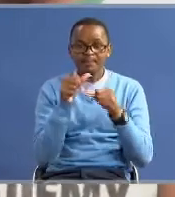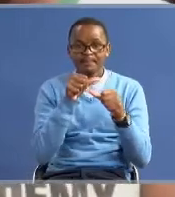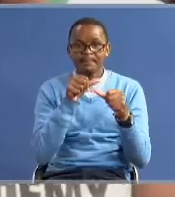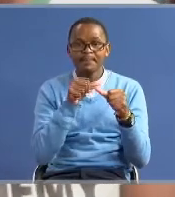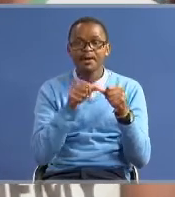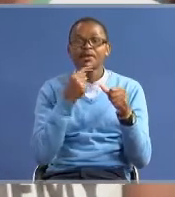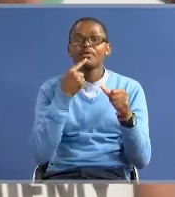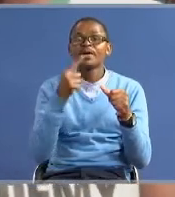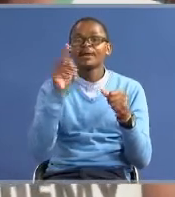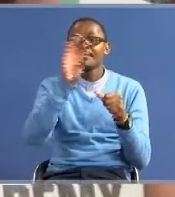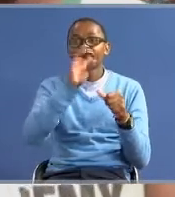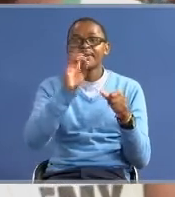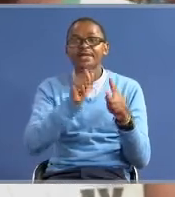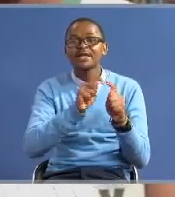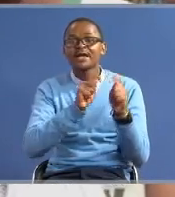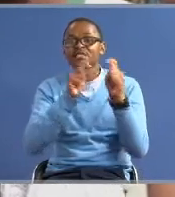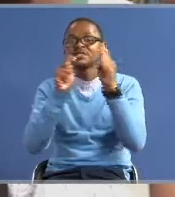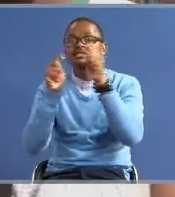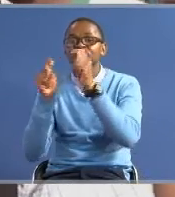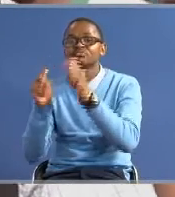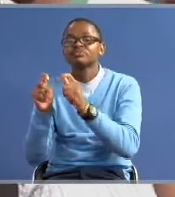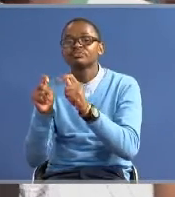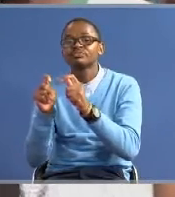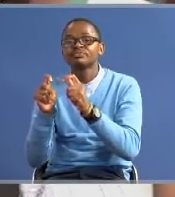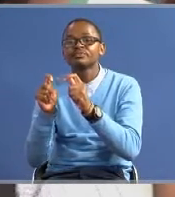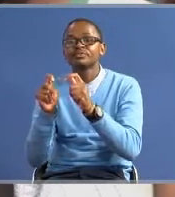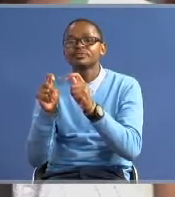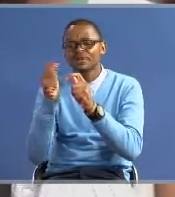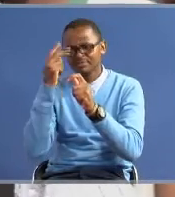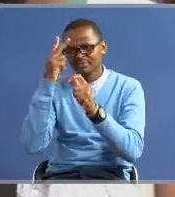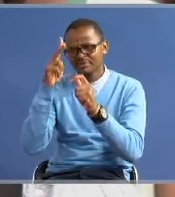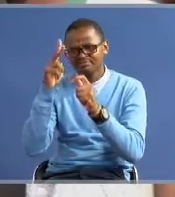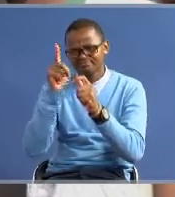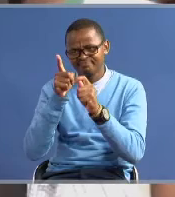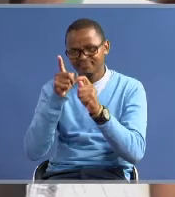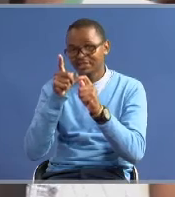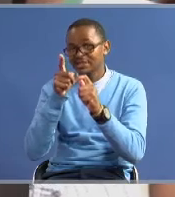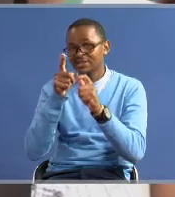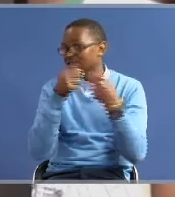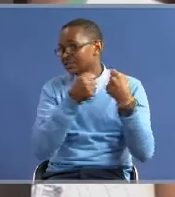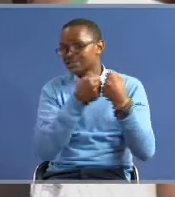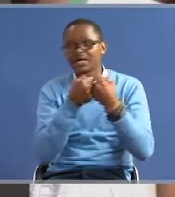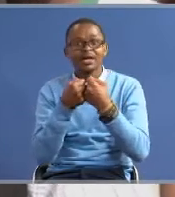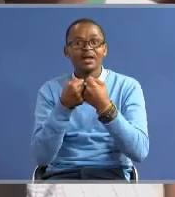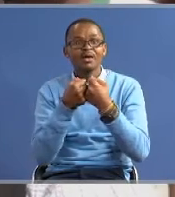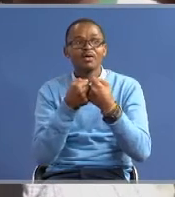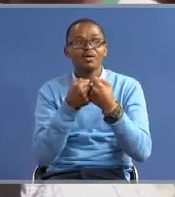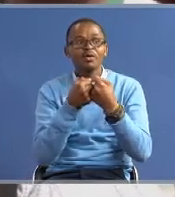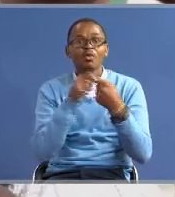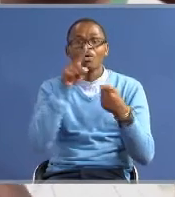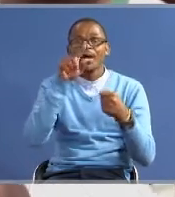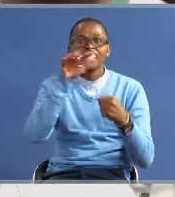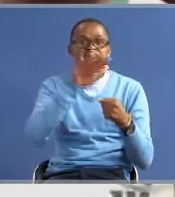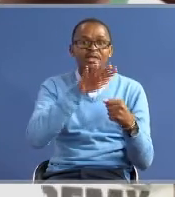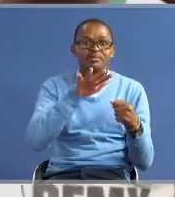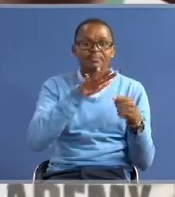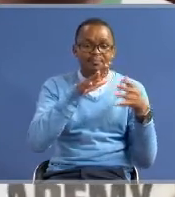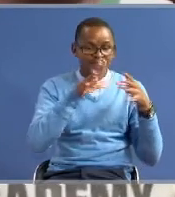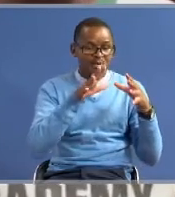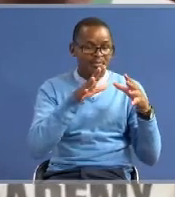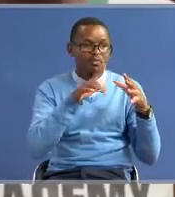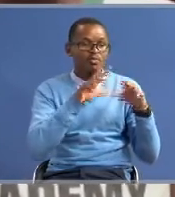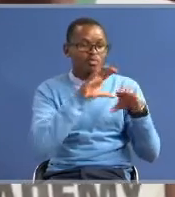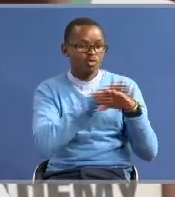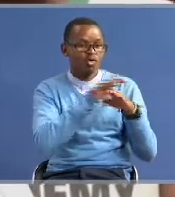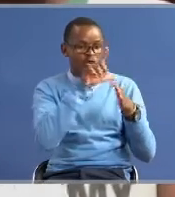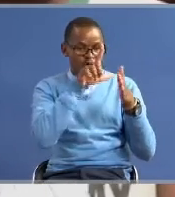the 100% transition, I'm seeing a bit of challenge in that. In one area is about the pupils who